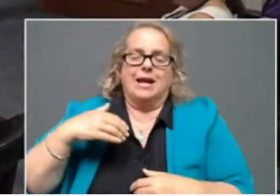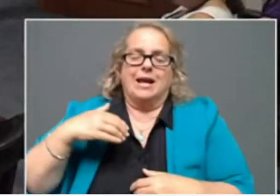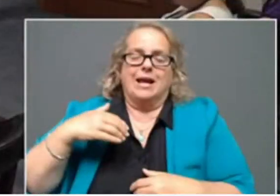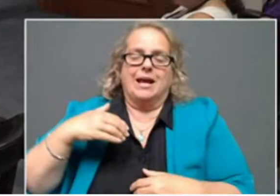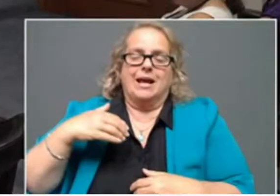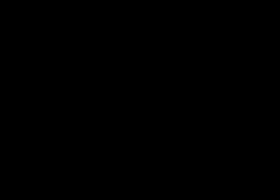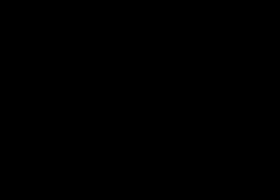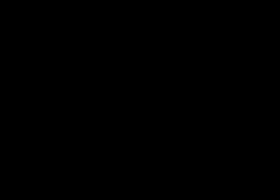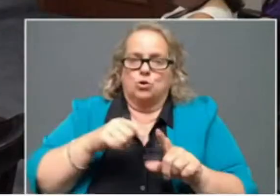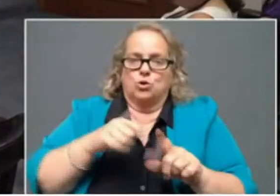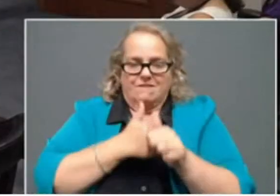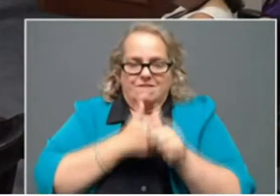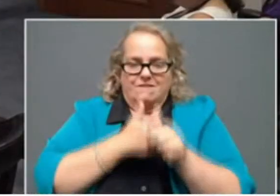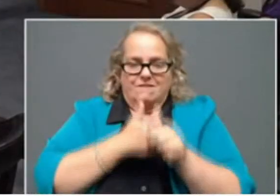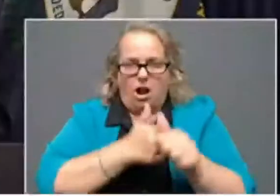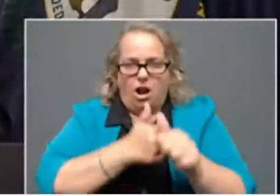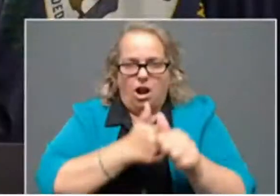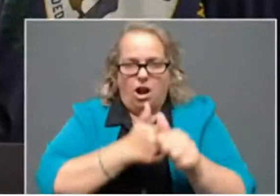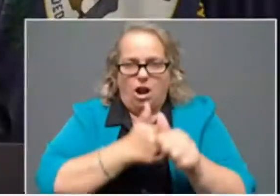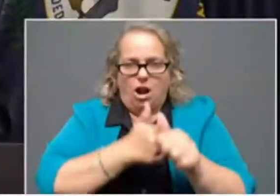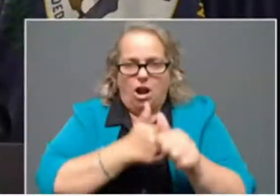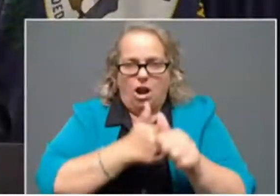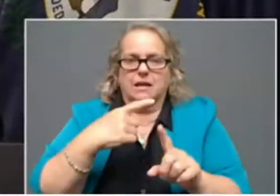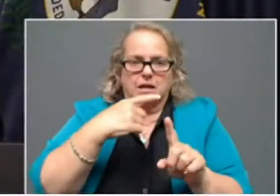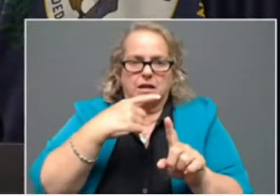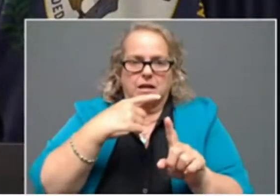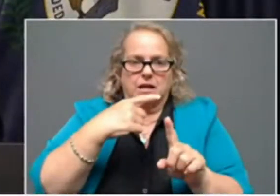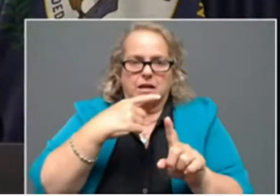the positive cases to be able to tell you all